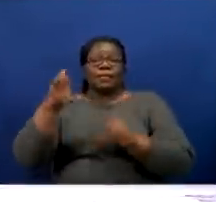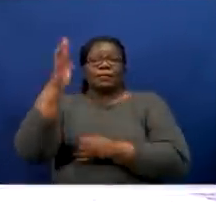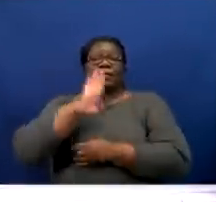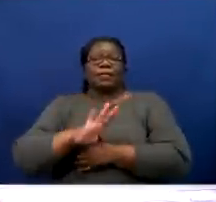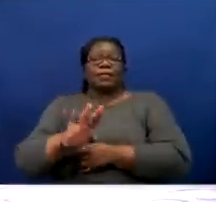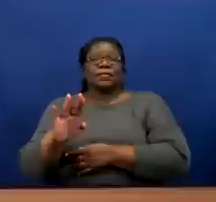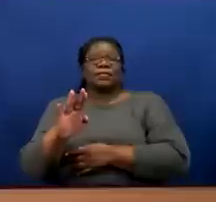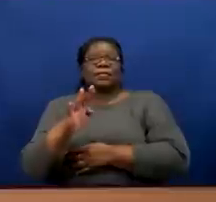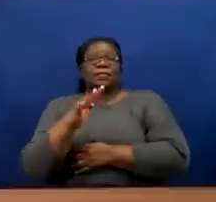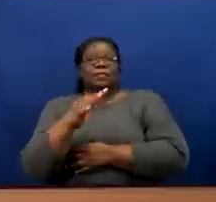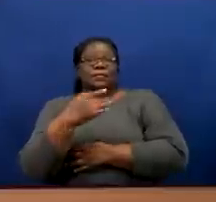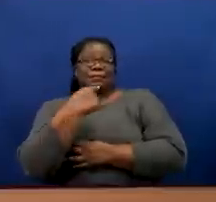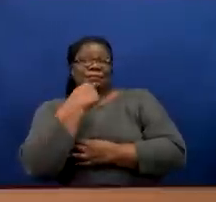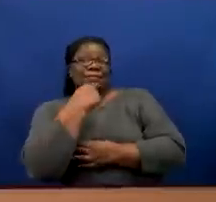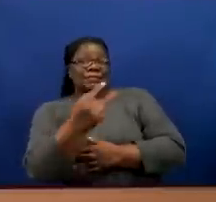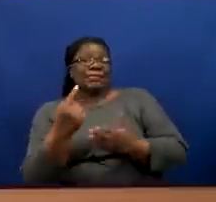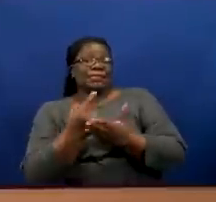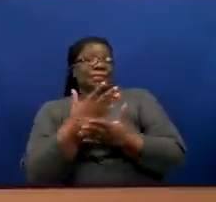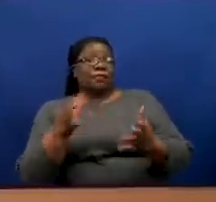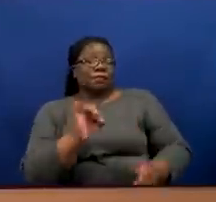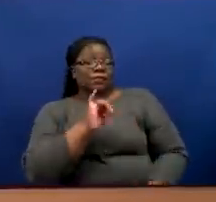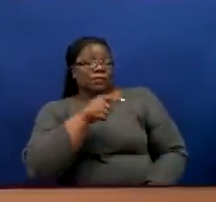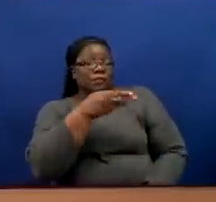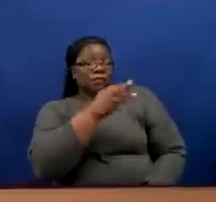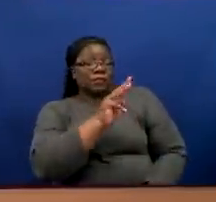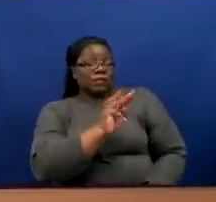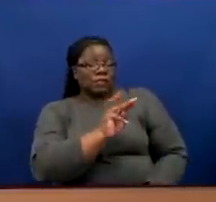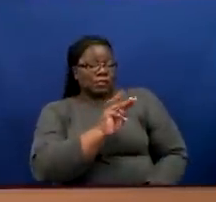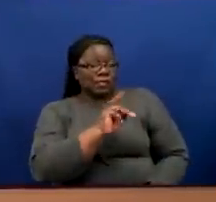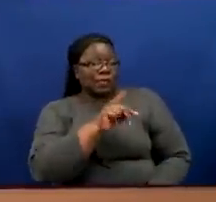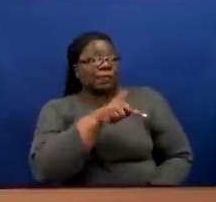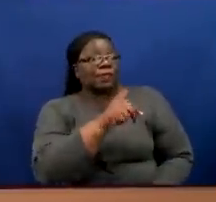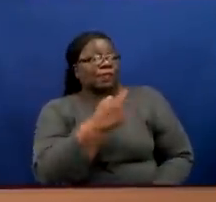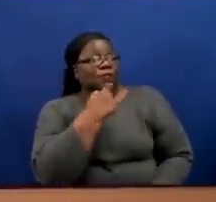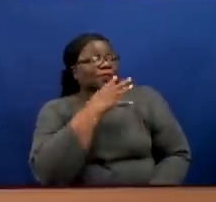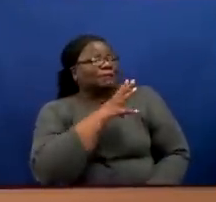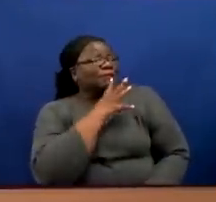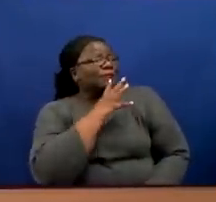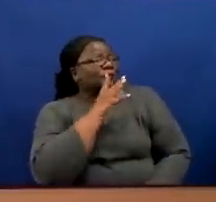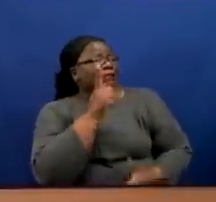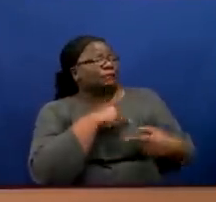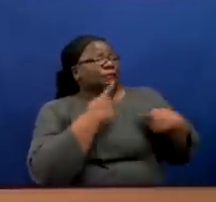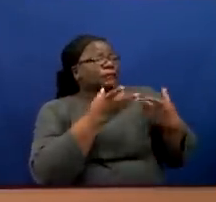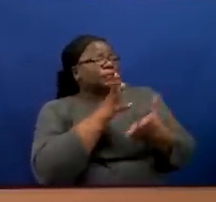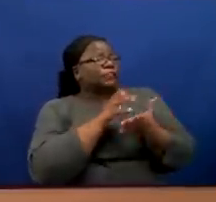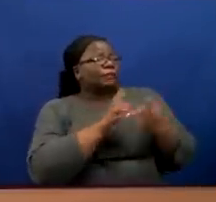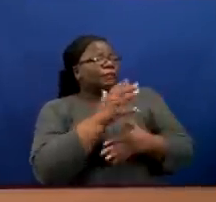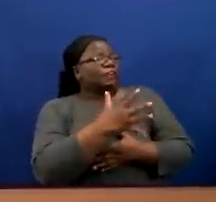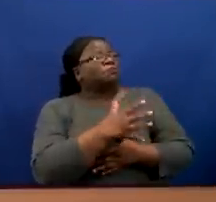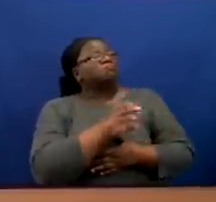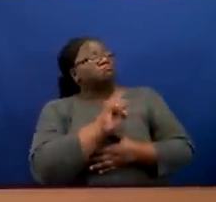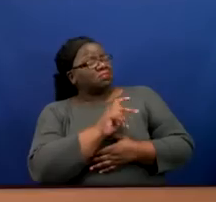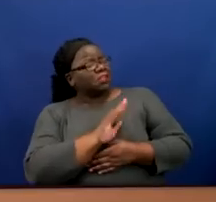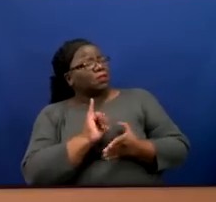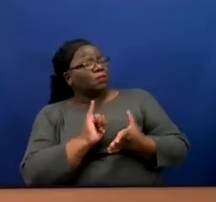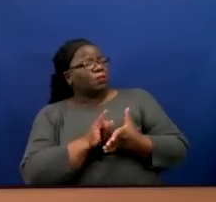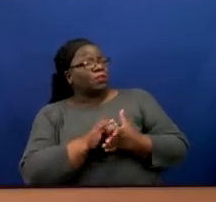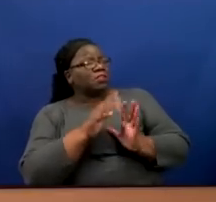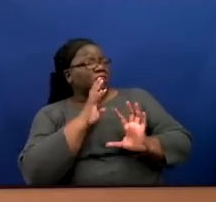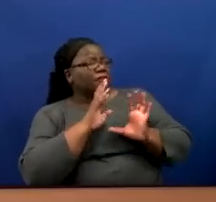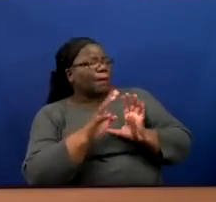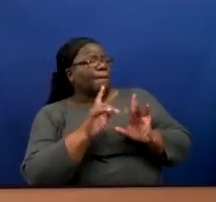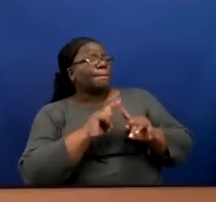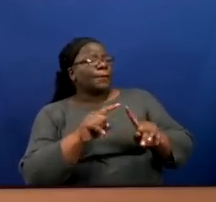say. Solomon, you've been talking since chapter 5. And I've enjoyed your conversation, but it's